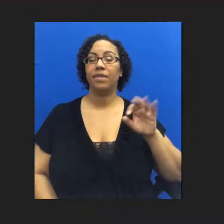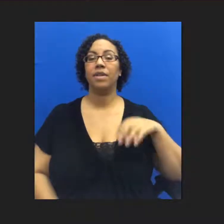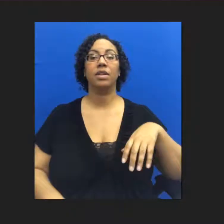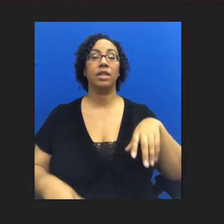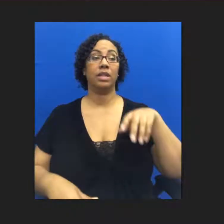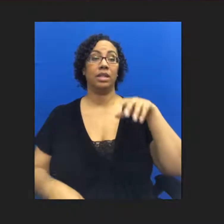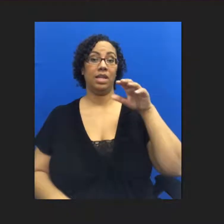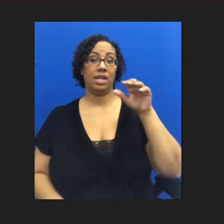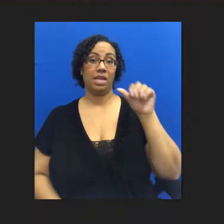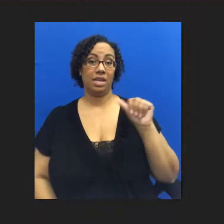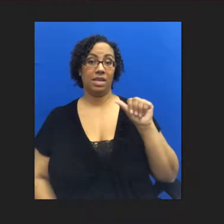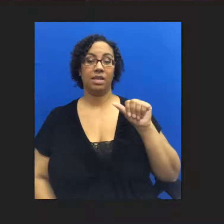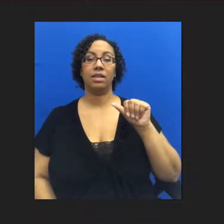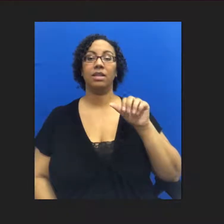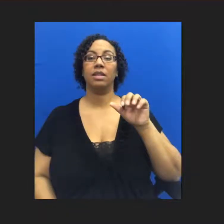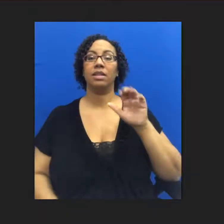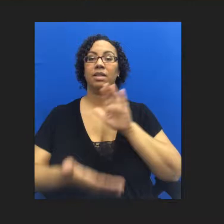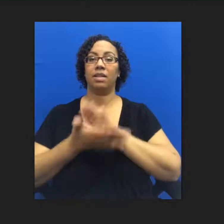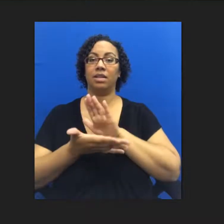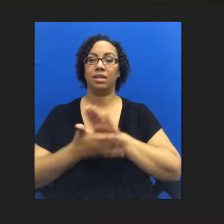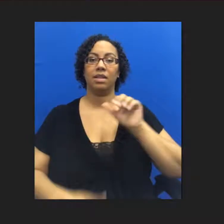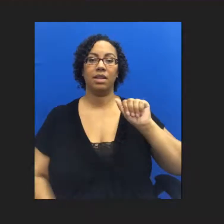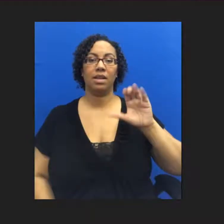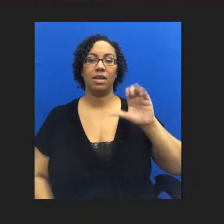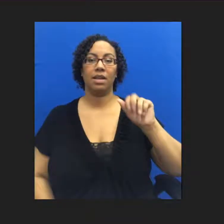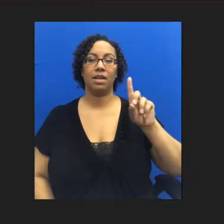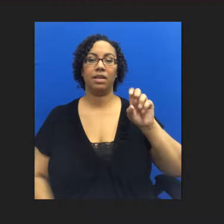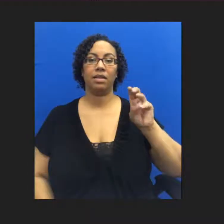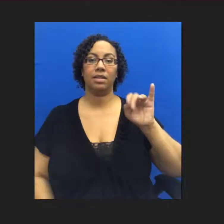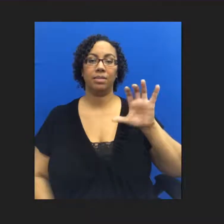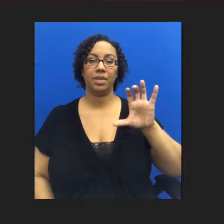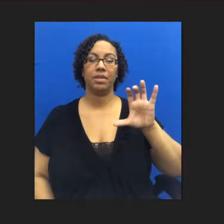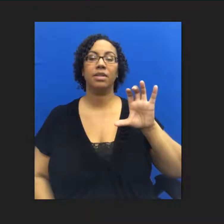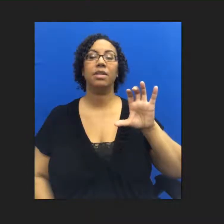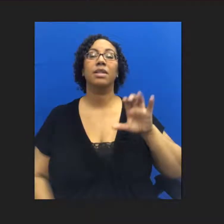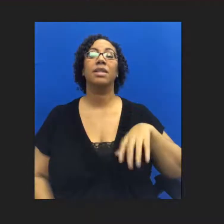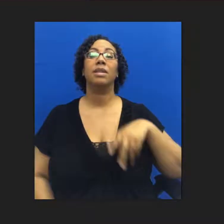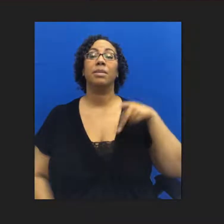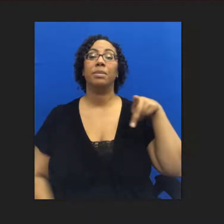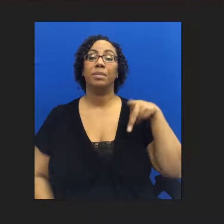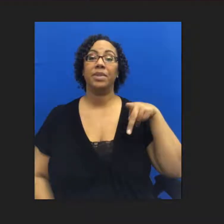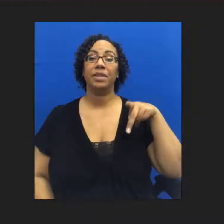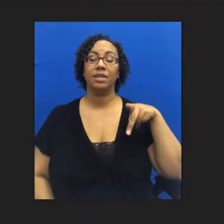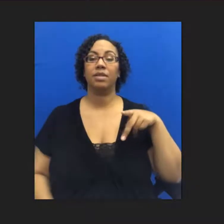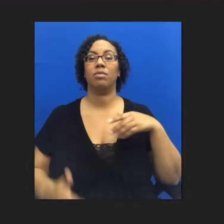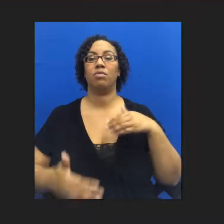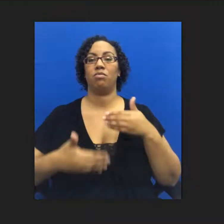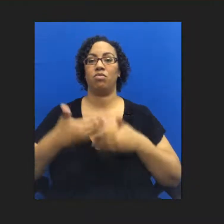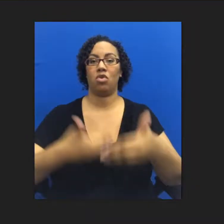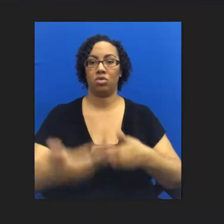MAP stands for the Measures of Academic